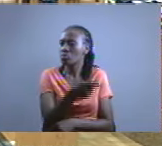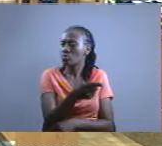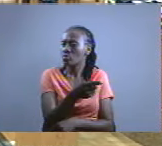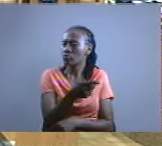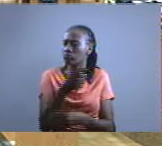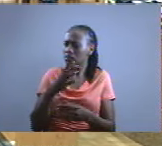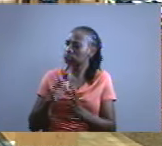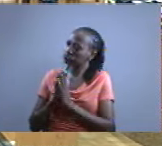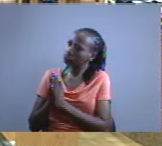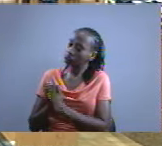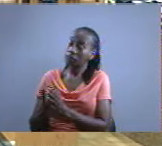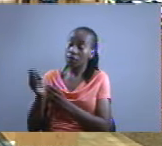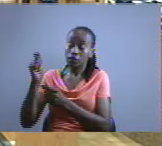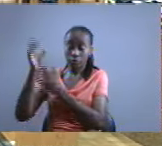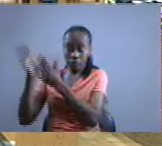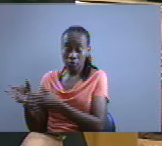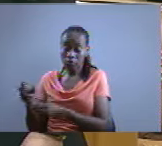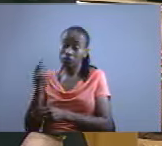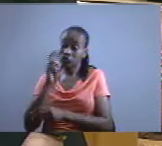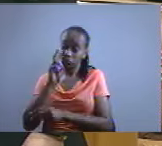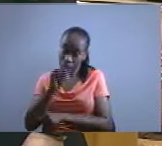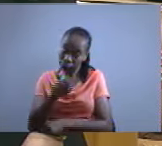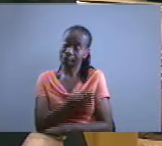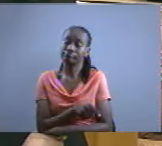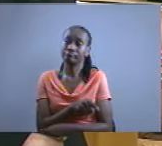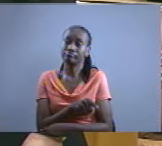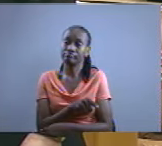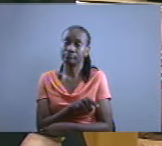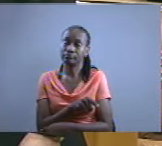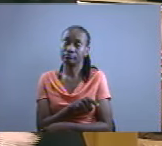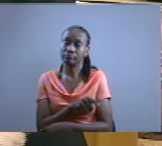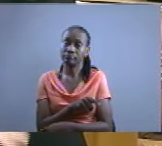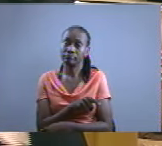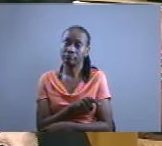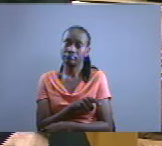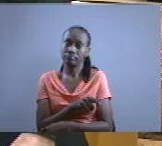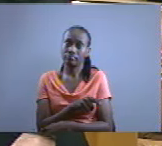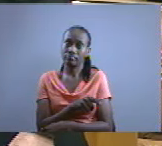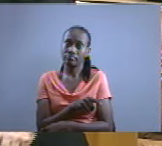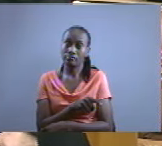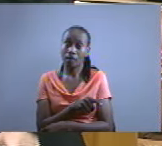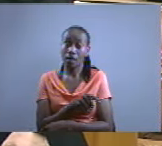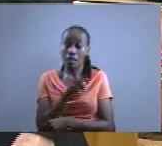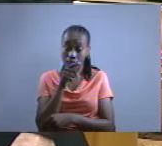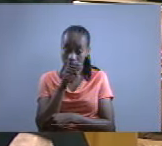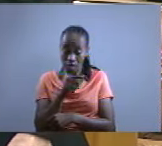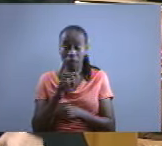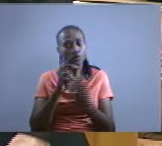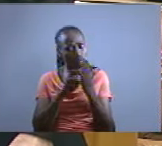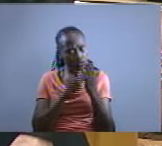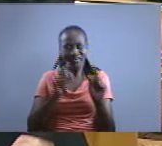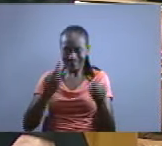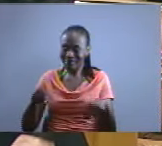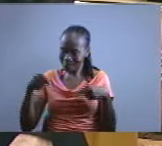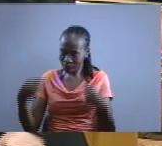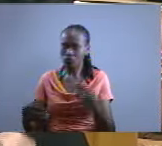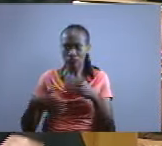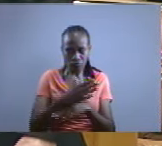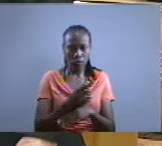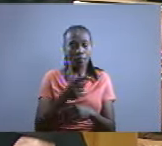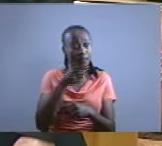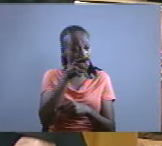that the Speaker look at the matter, but look at it whether that is a peremptory rule. She may not leave the House, and she did. And